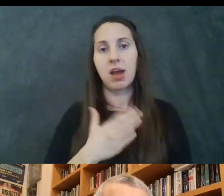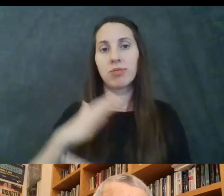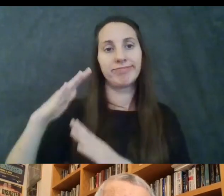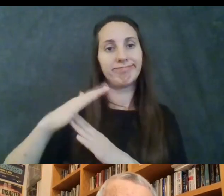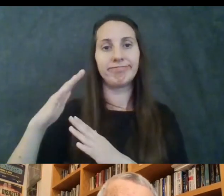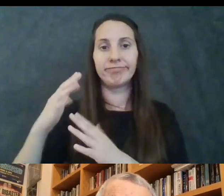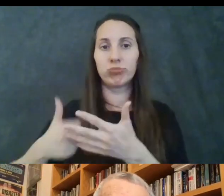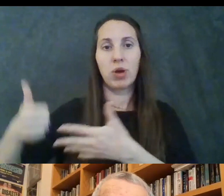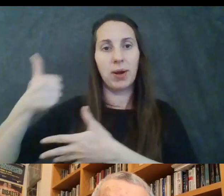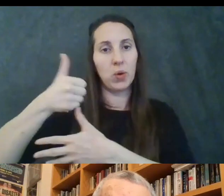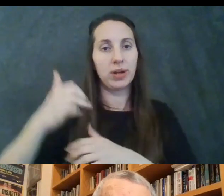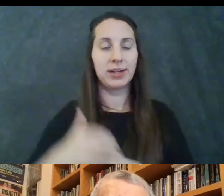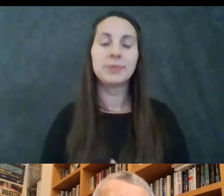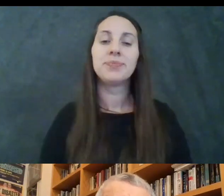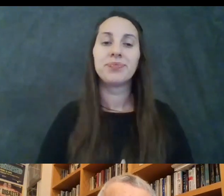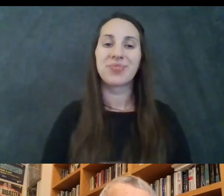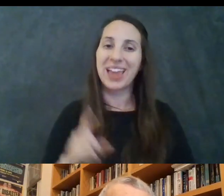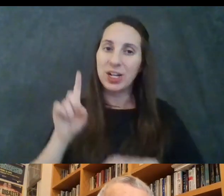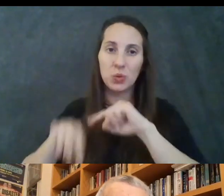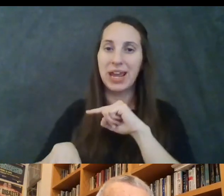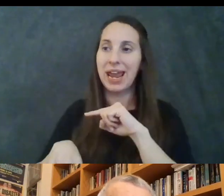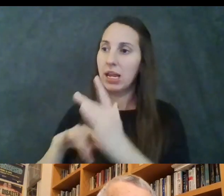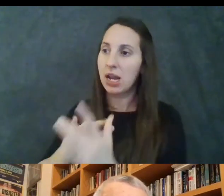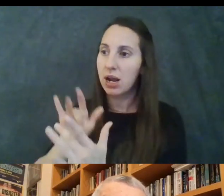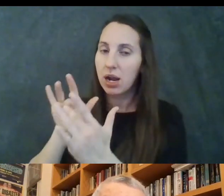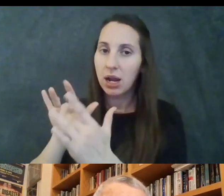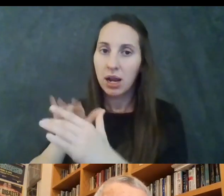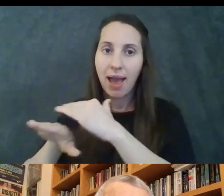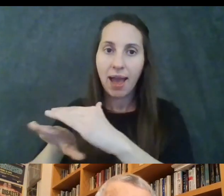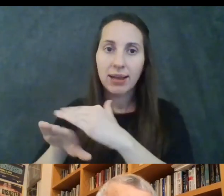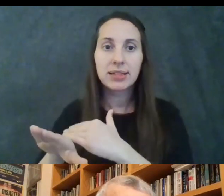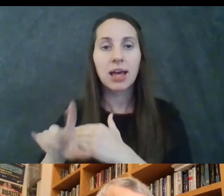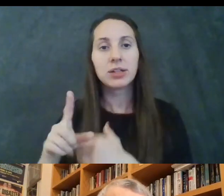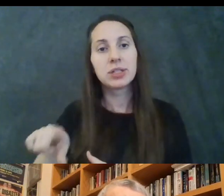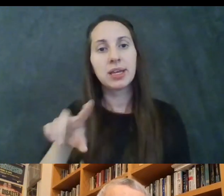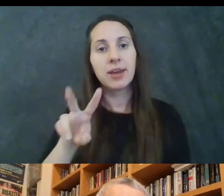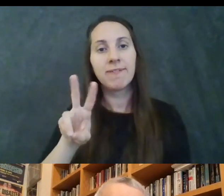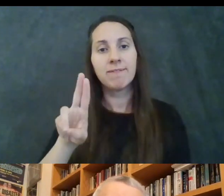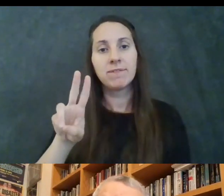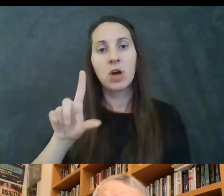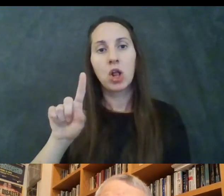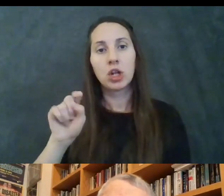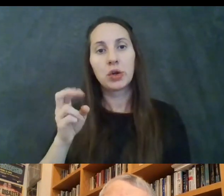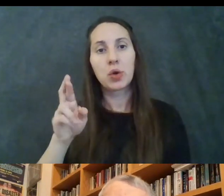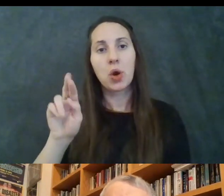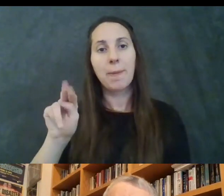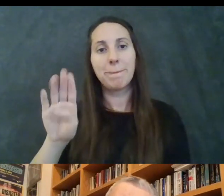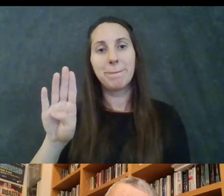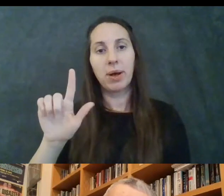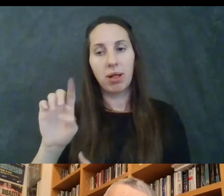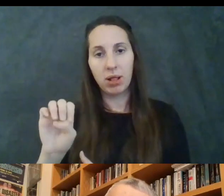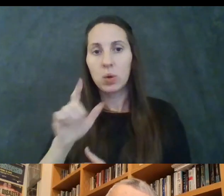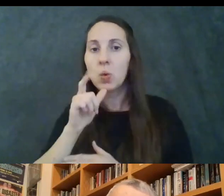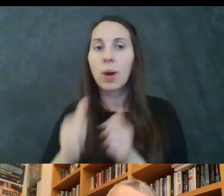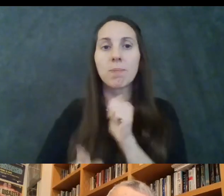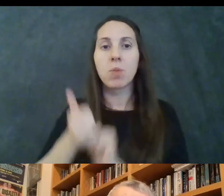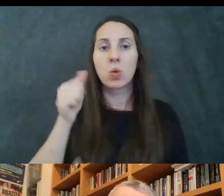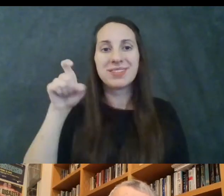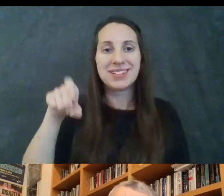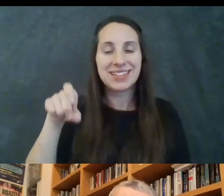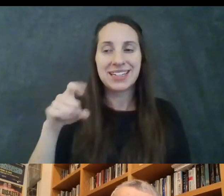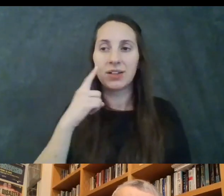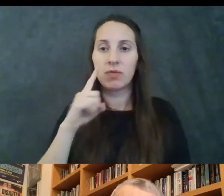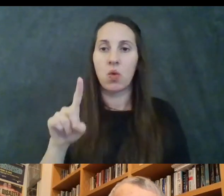the vulnerable, who were so much in need of government action. And you also, people saw